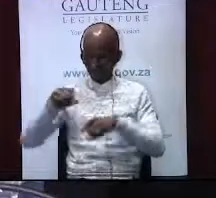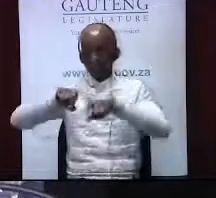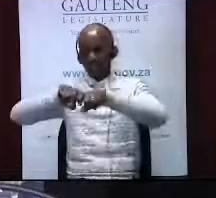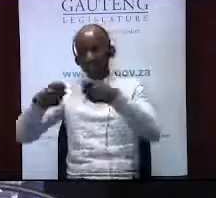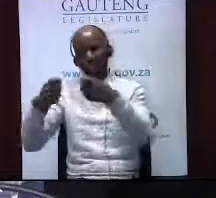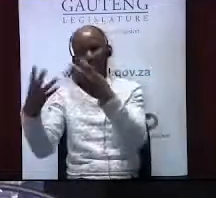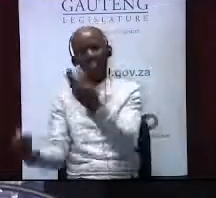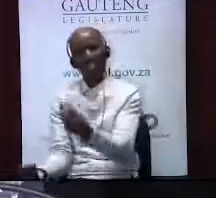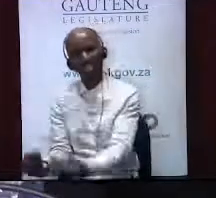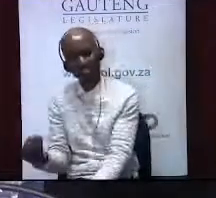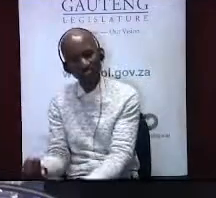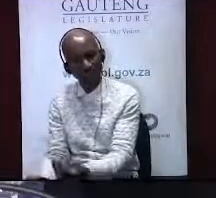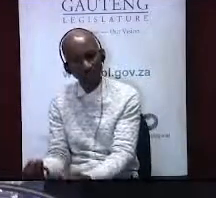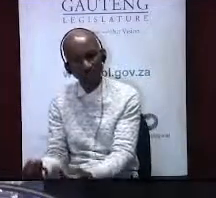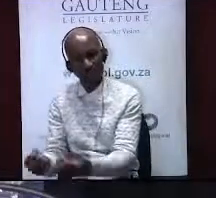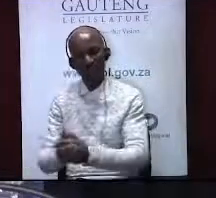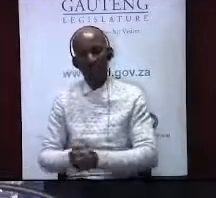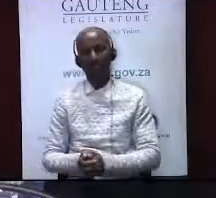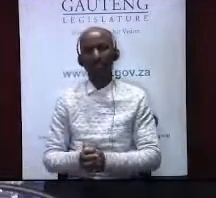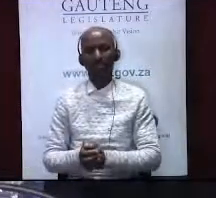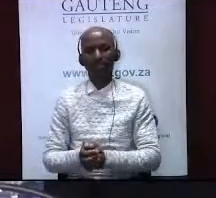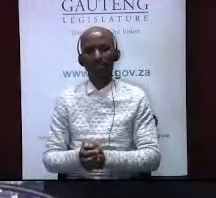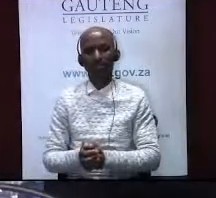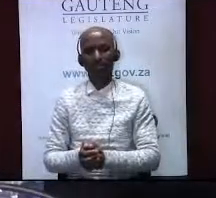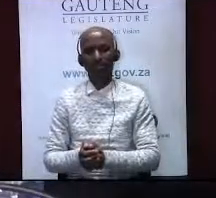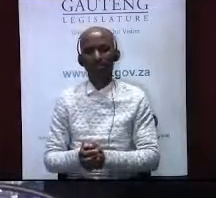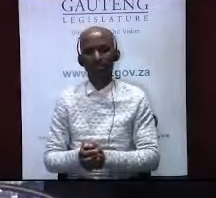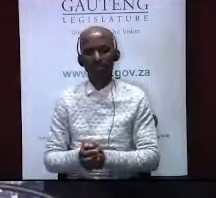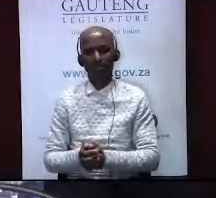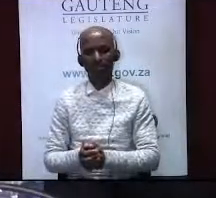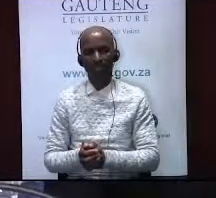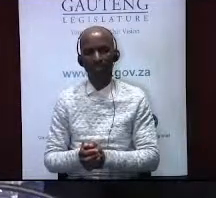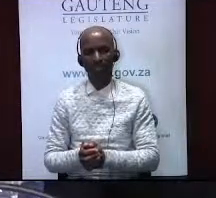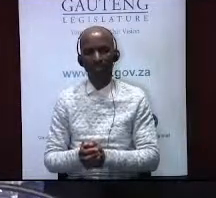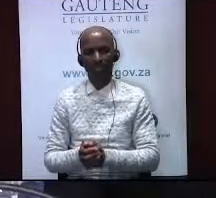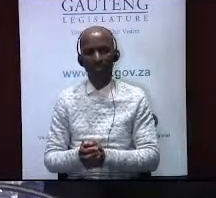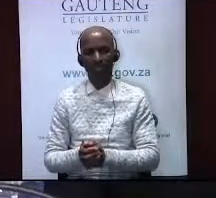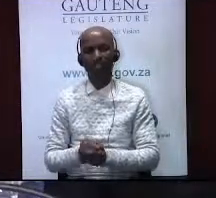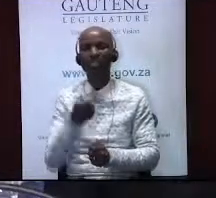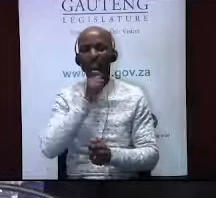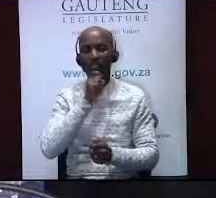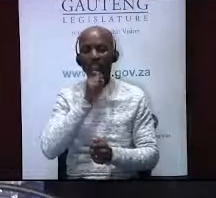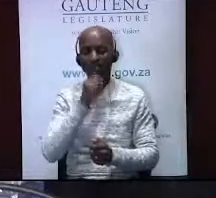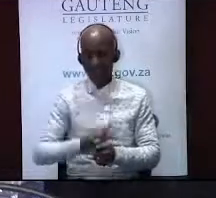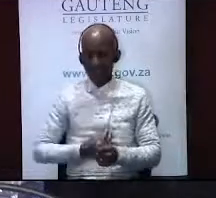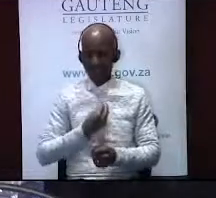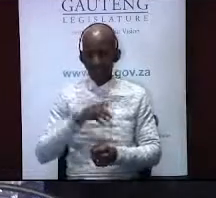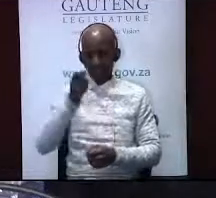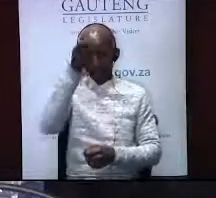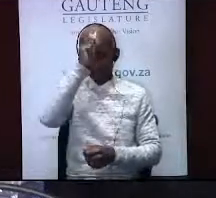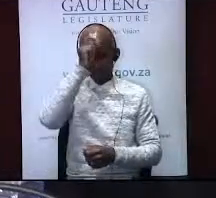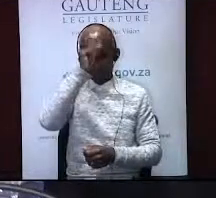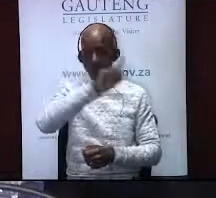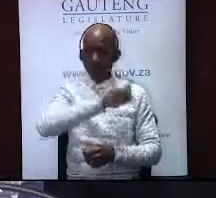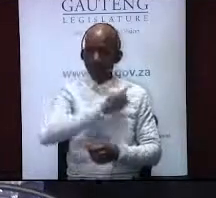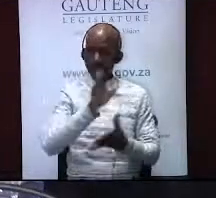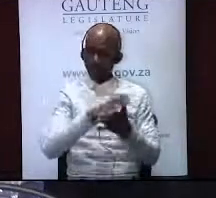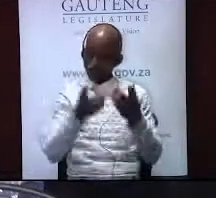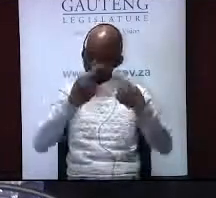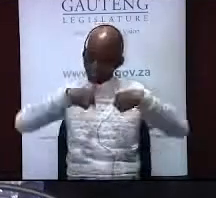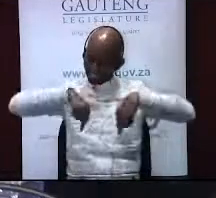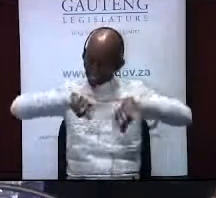rape bana anyhow. They render our young boys because bana ba rona